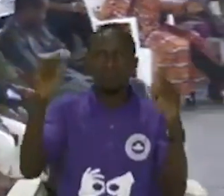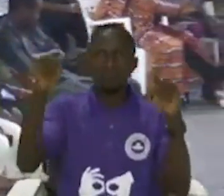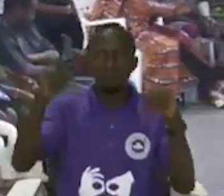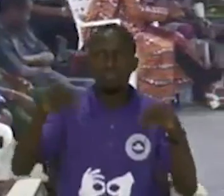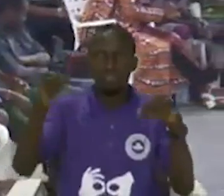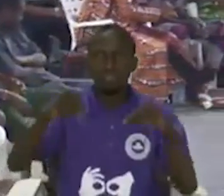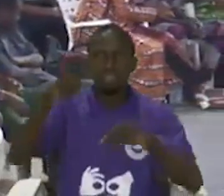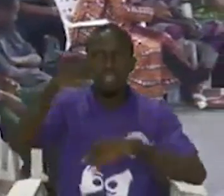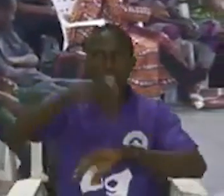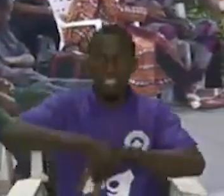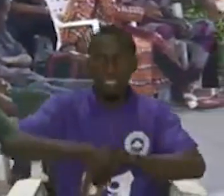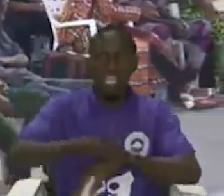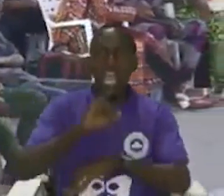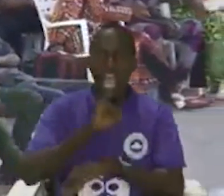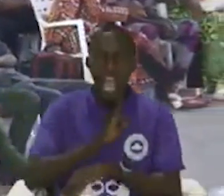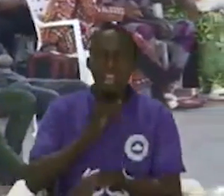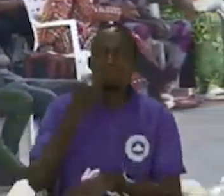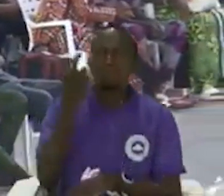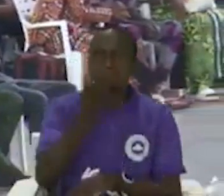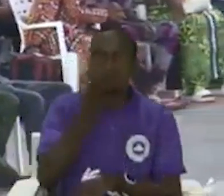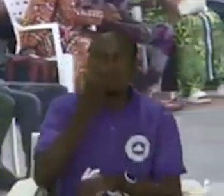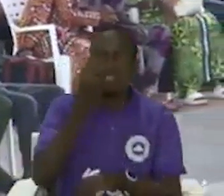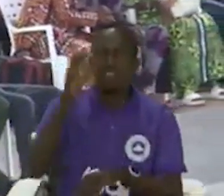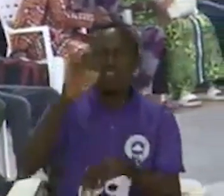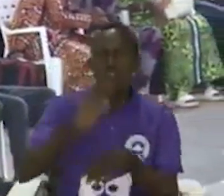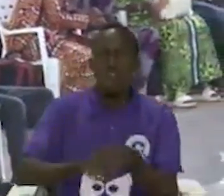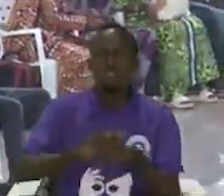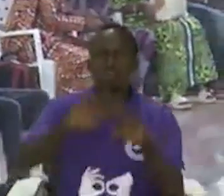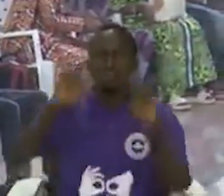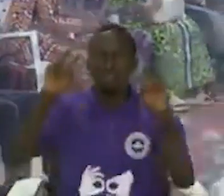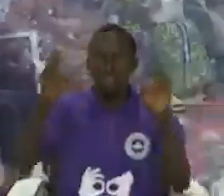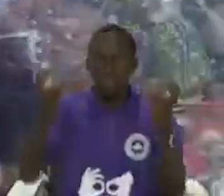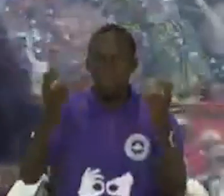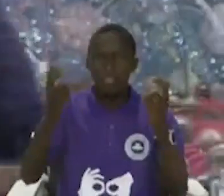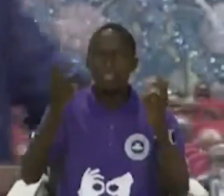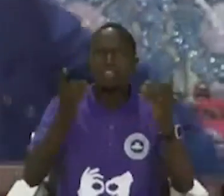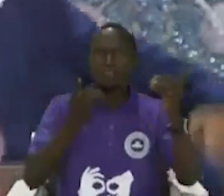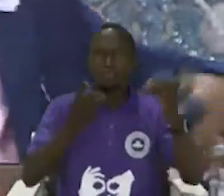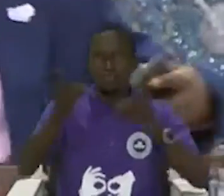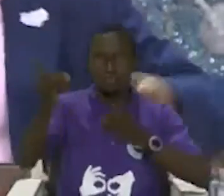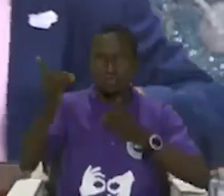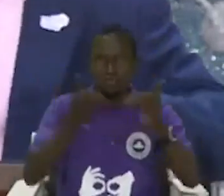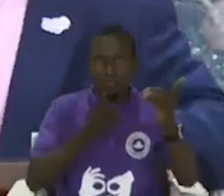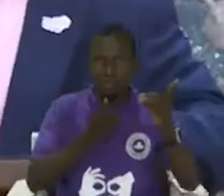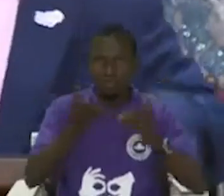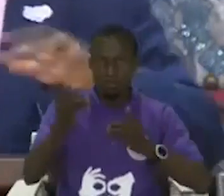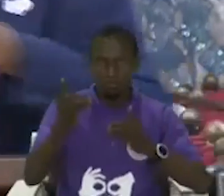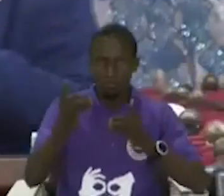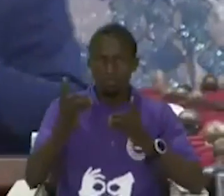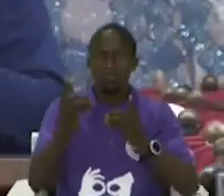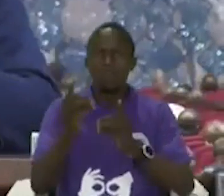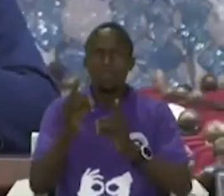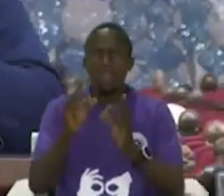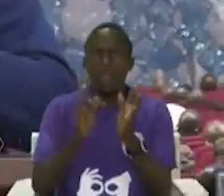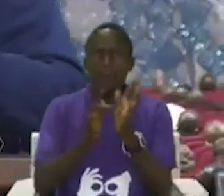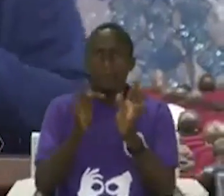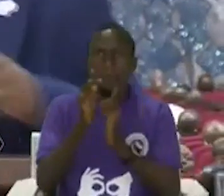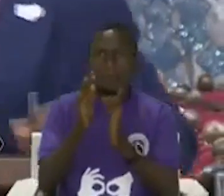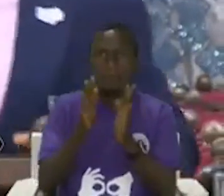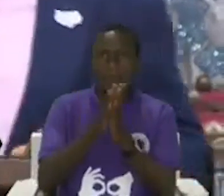Tonight, I've been asked to speak on the topic dominion. And I'm going to take my text from the book